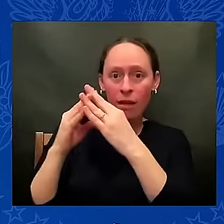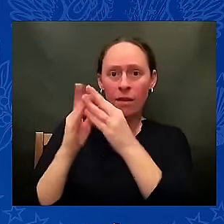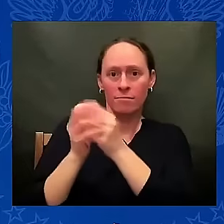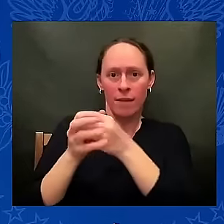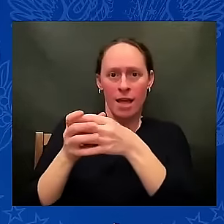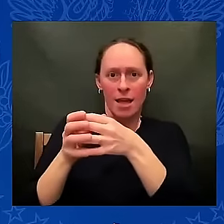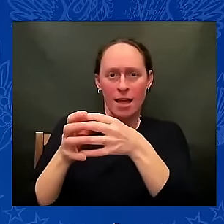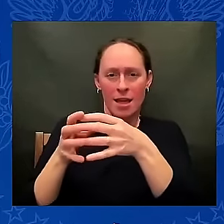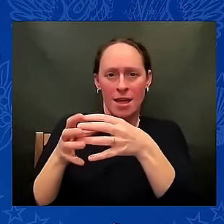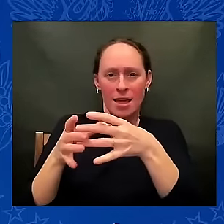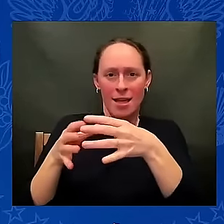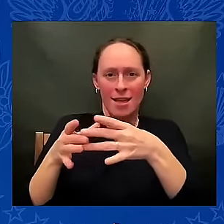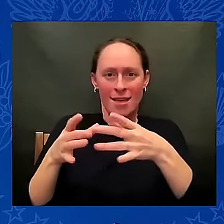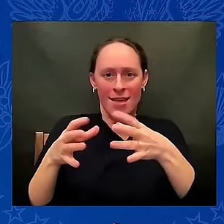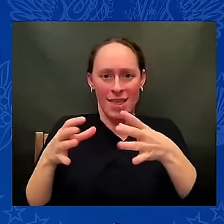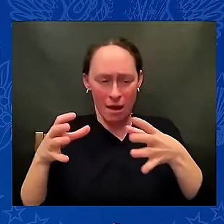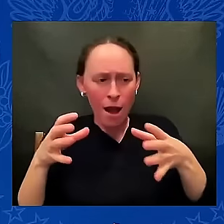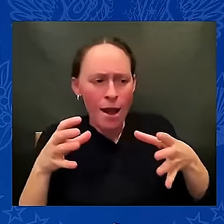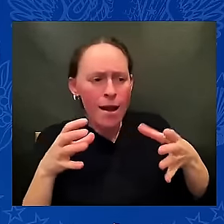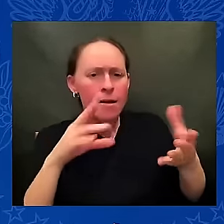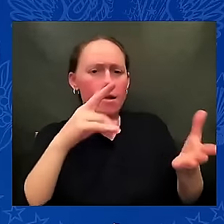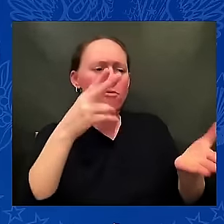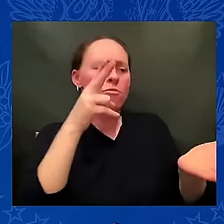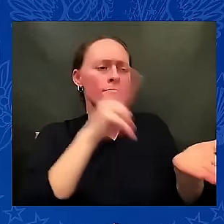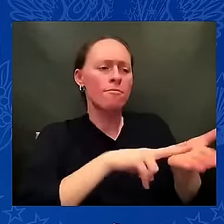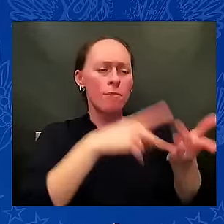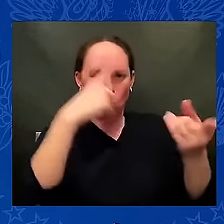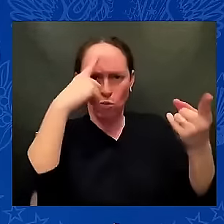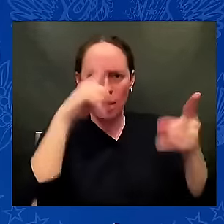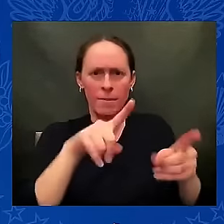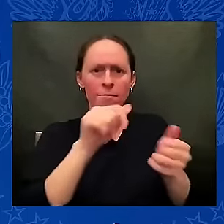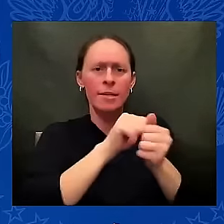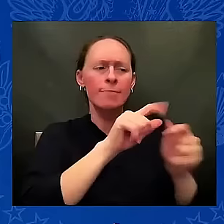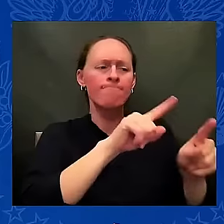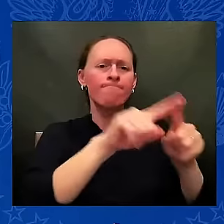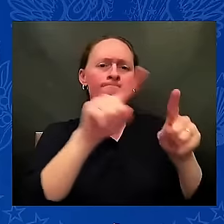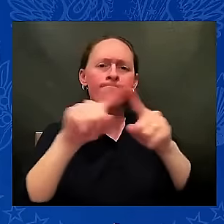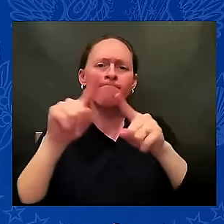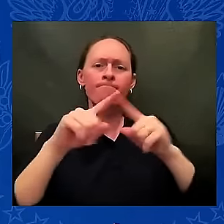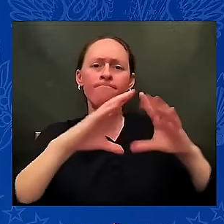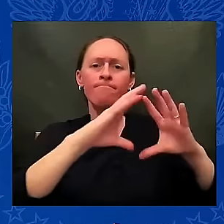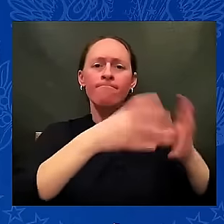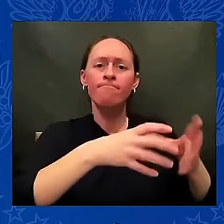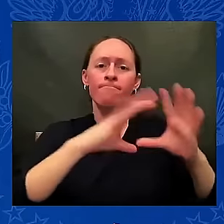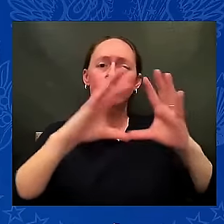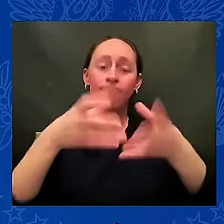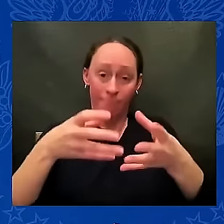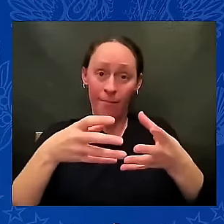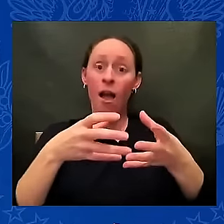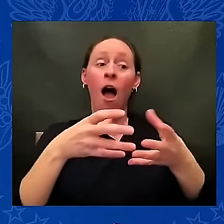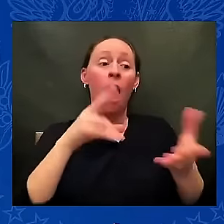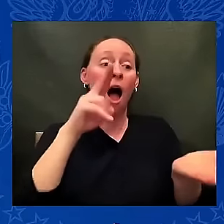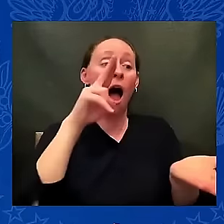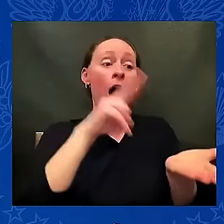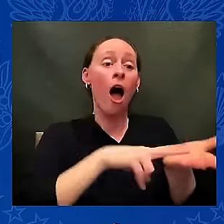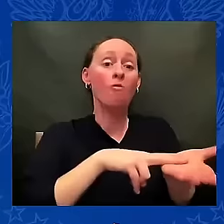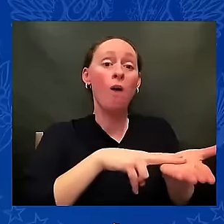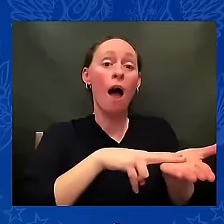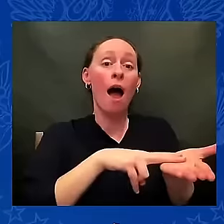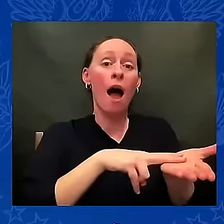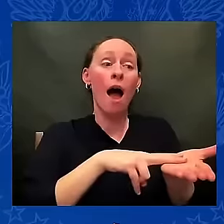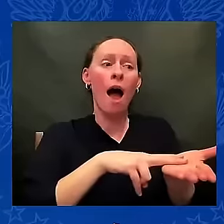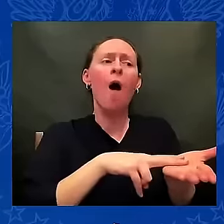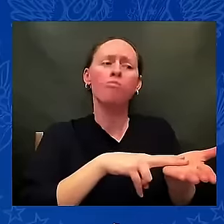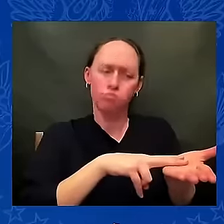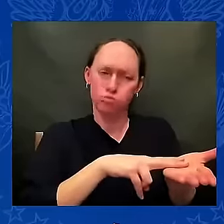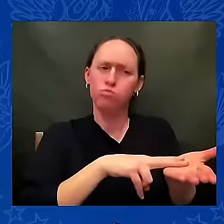on, respect for tribal sovereignty evaporated, was shattered, pushing Native people off their homelands,